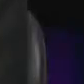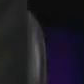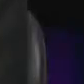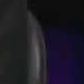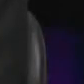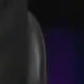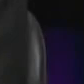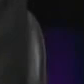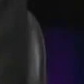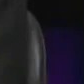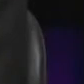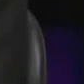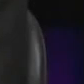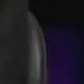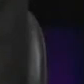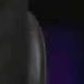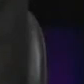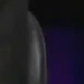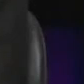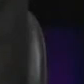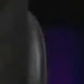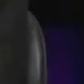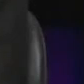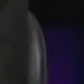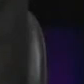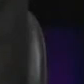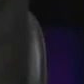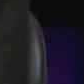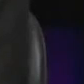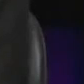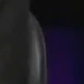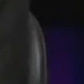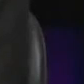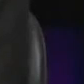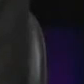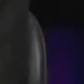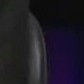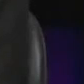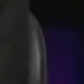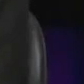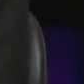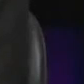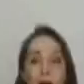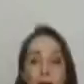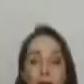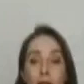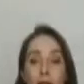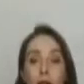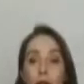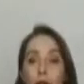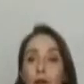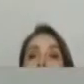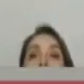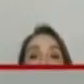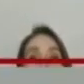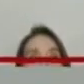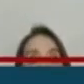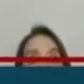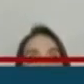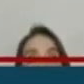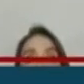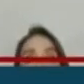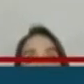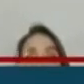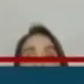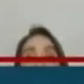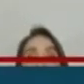this Monday officially proclaimed Gabriel Boric president-elect following his victory in the December elections. In a simple ceremony, the official proclamation